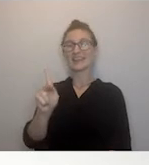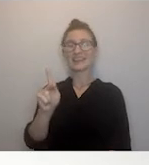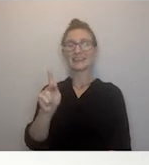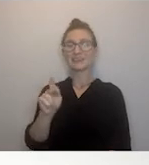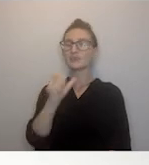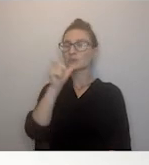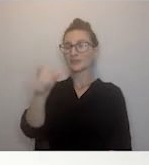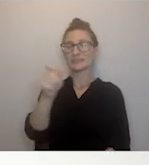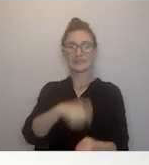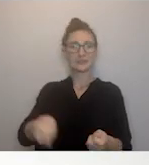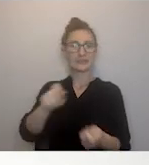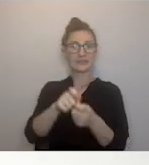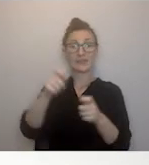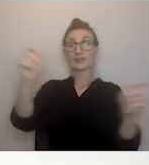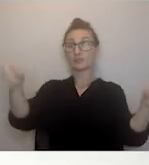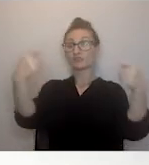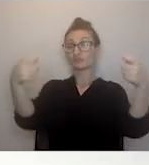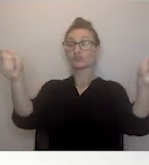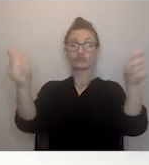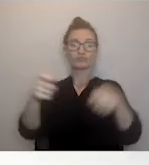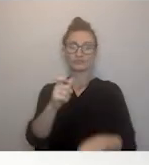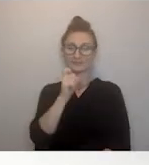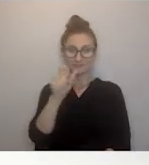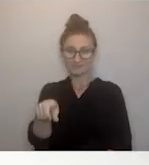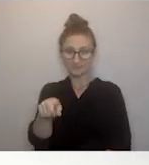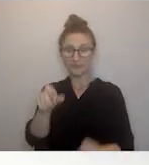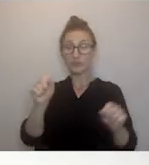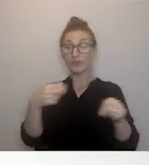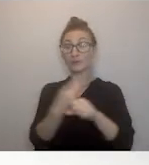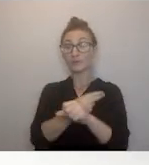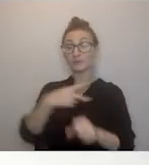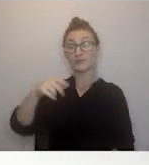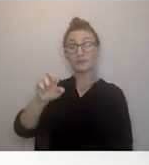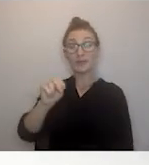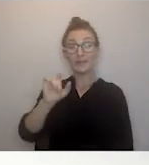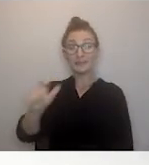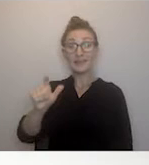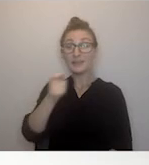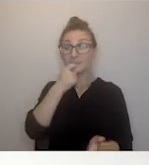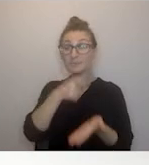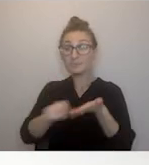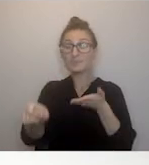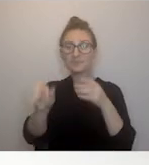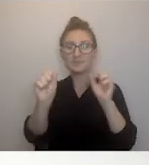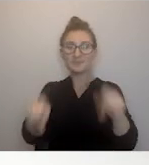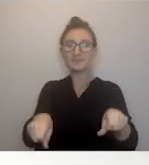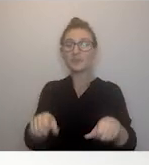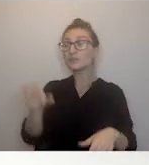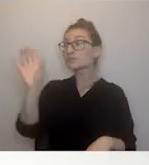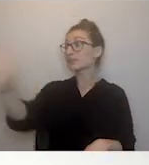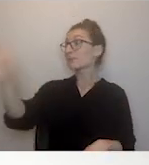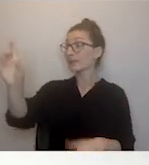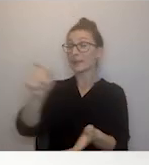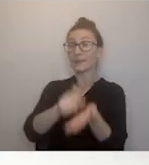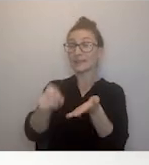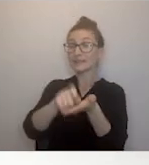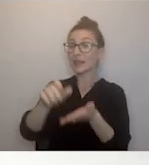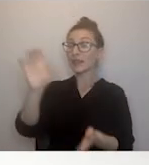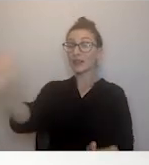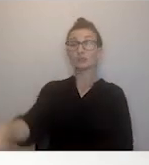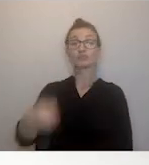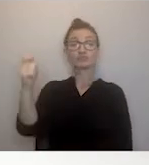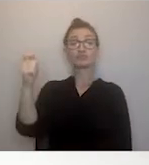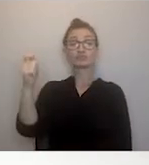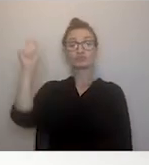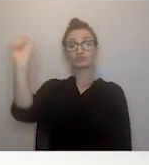Sorry. Any type of stick works. You don't need a specific conductor's baton. You can even use a number 2 pencil, which I generally do most of the time. I say,